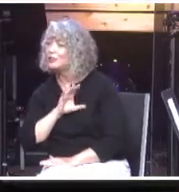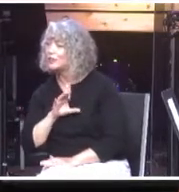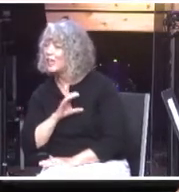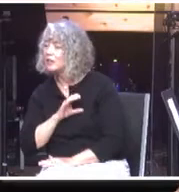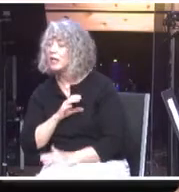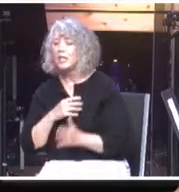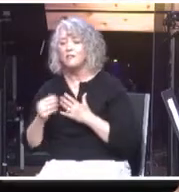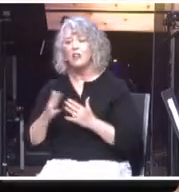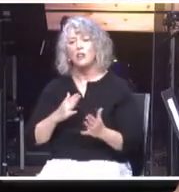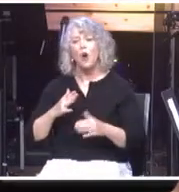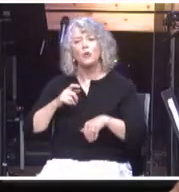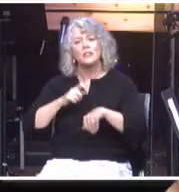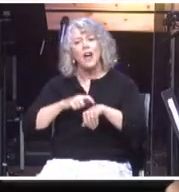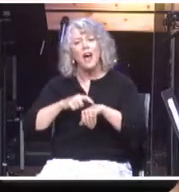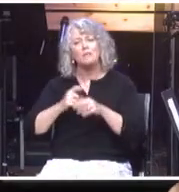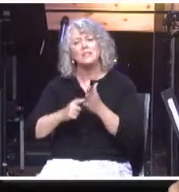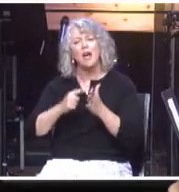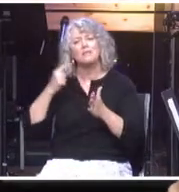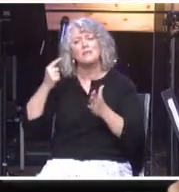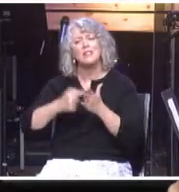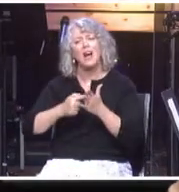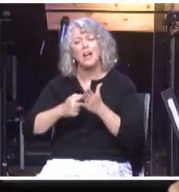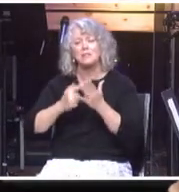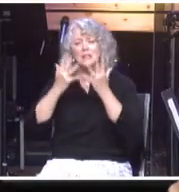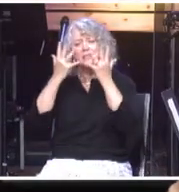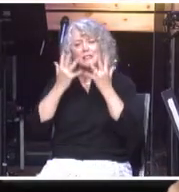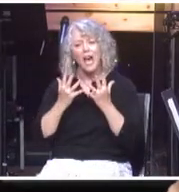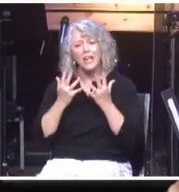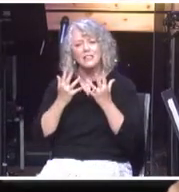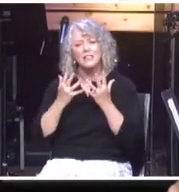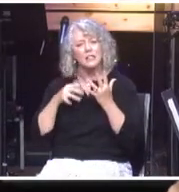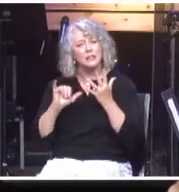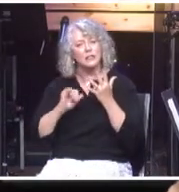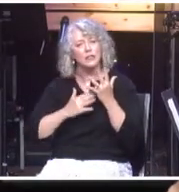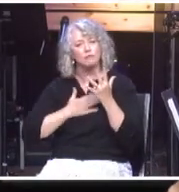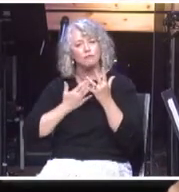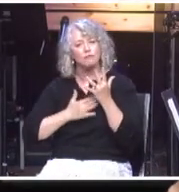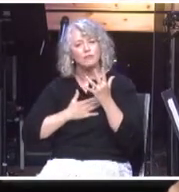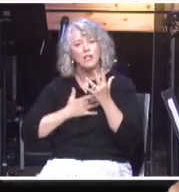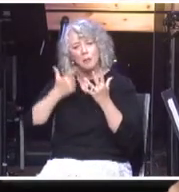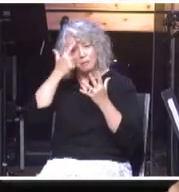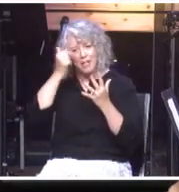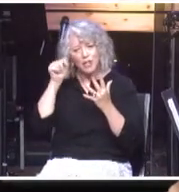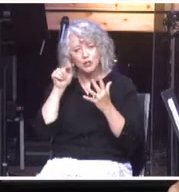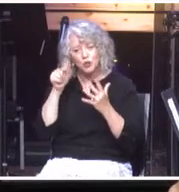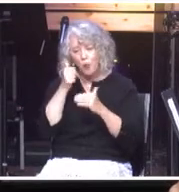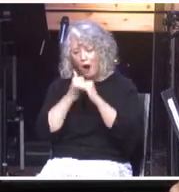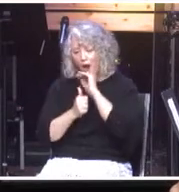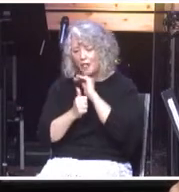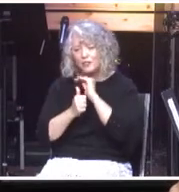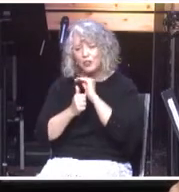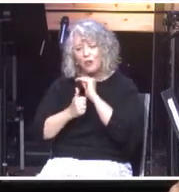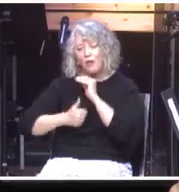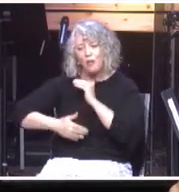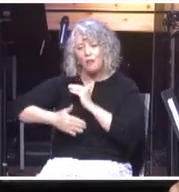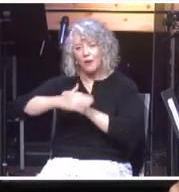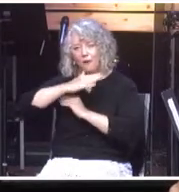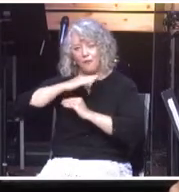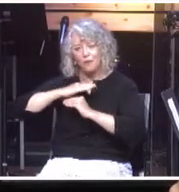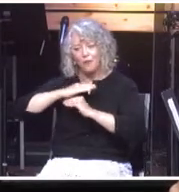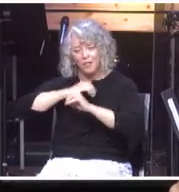sadness, which will intermittently come our way under the shadow of God's wings, joy,